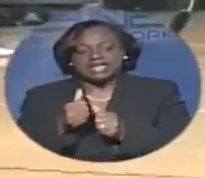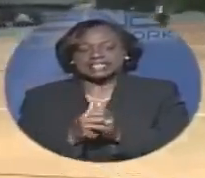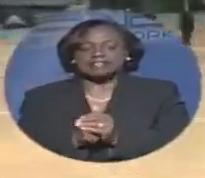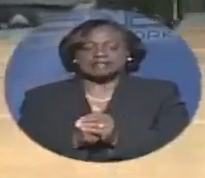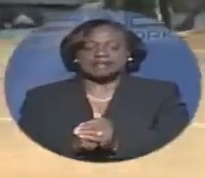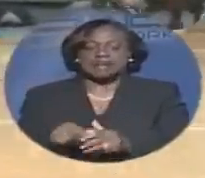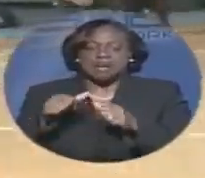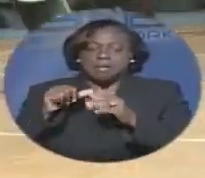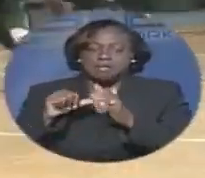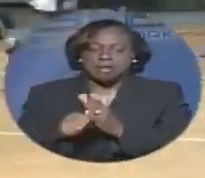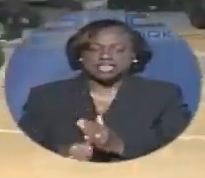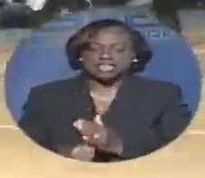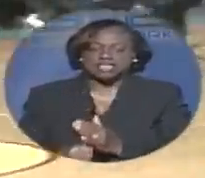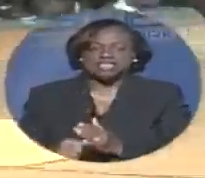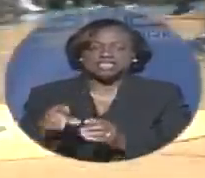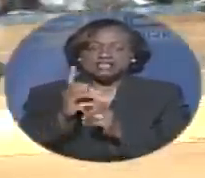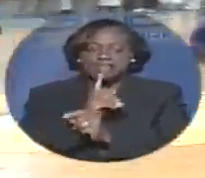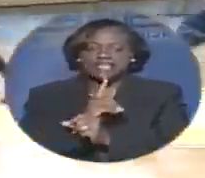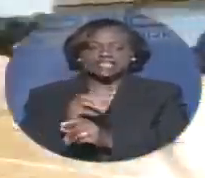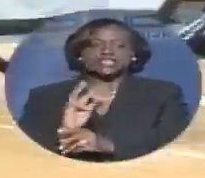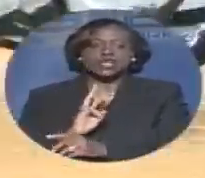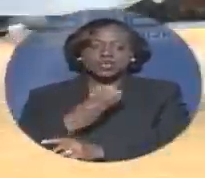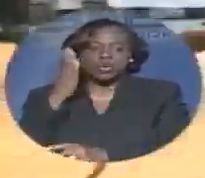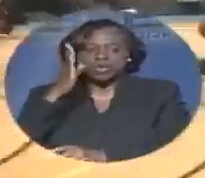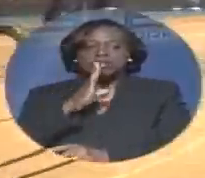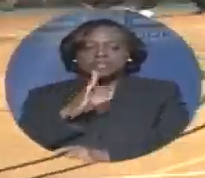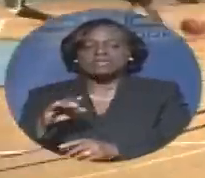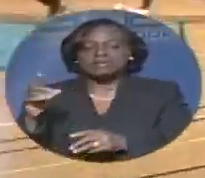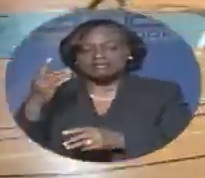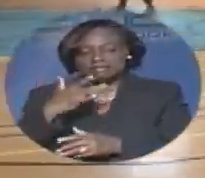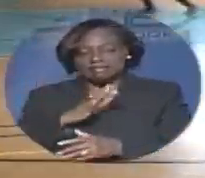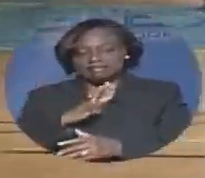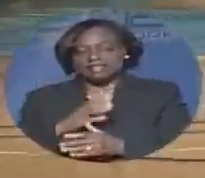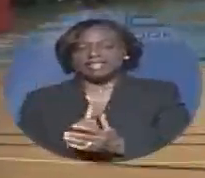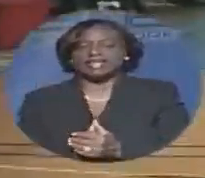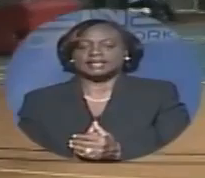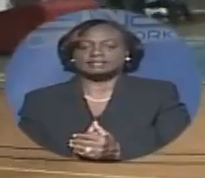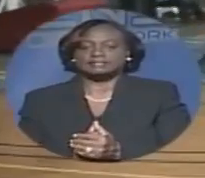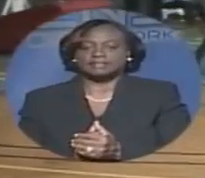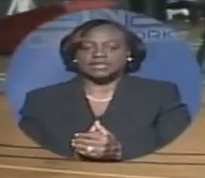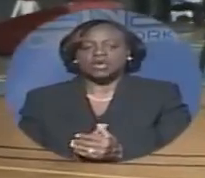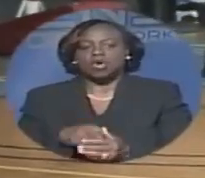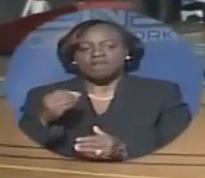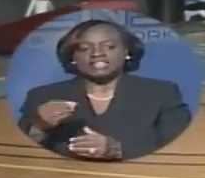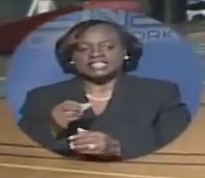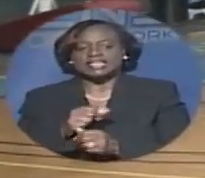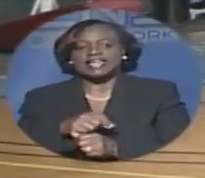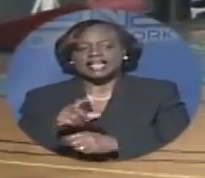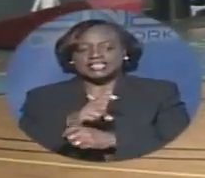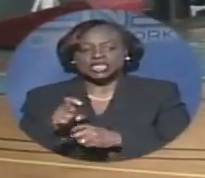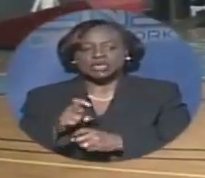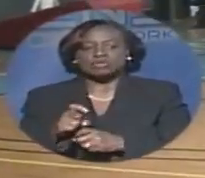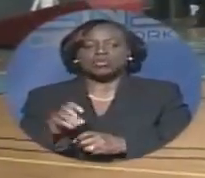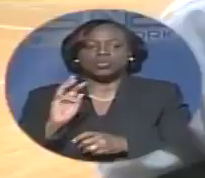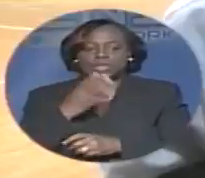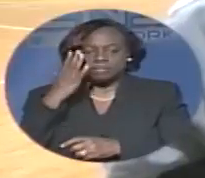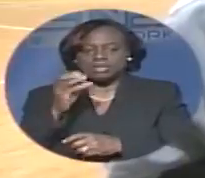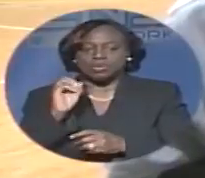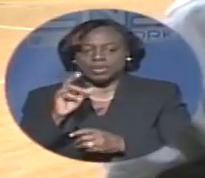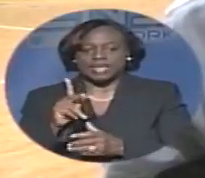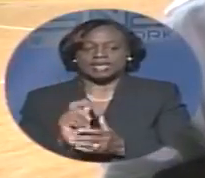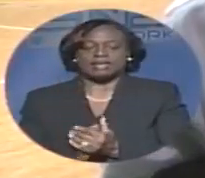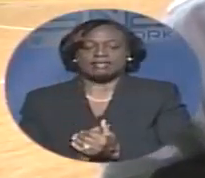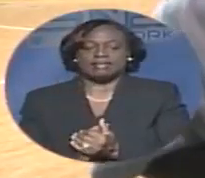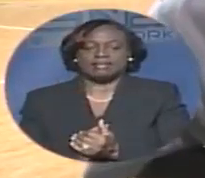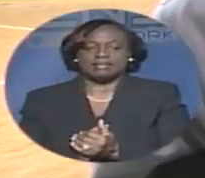pressure defense, we'll be all right. We need to rotate when we're in our defensive sets, and once we get into our offensive sets and execute properly, we'll be just all right. As far as